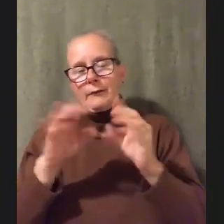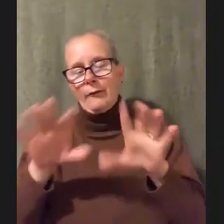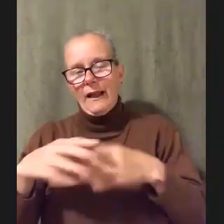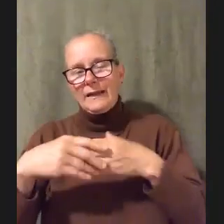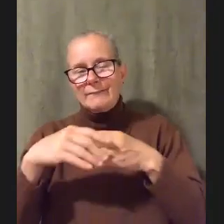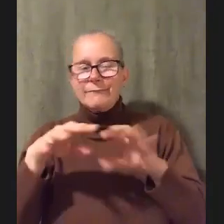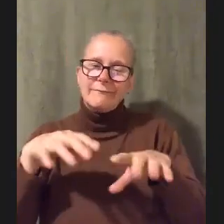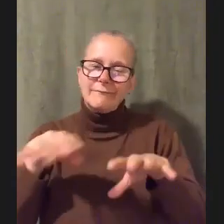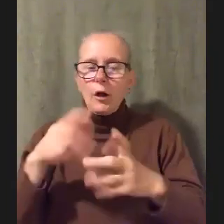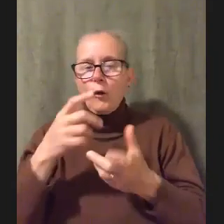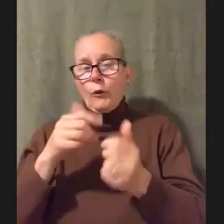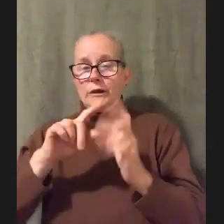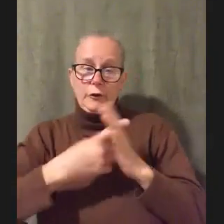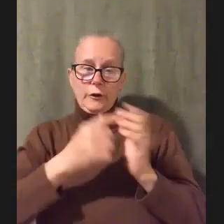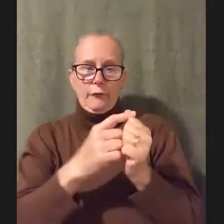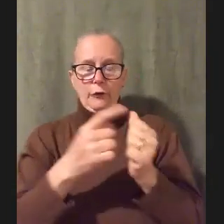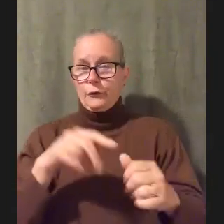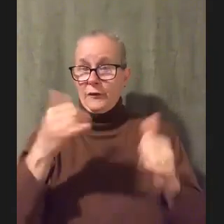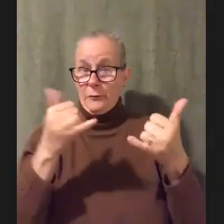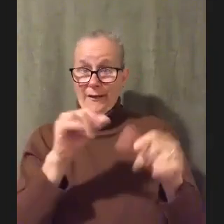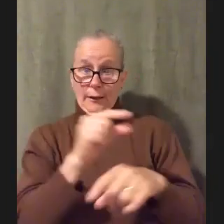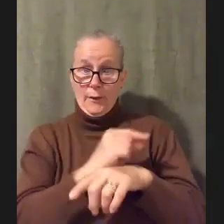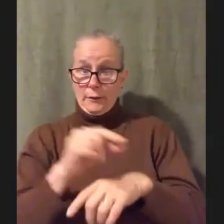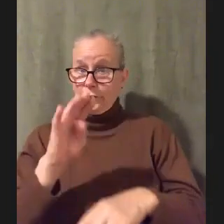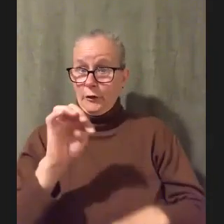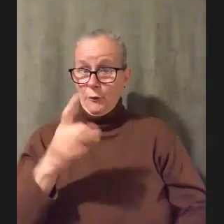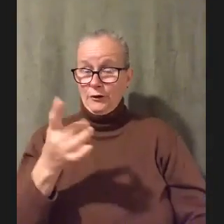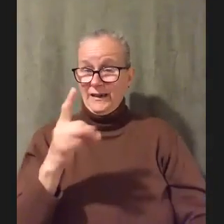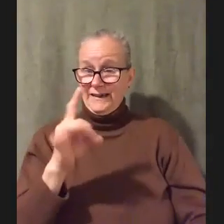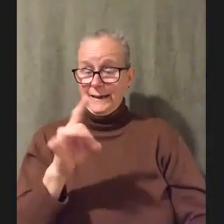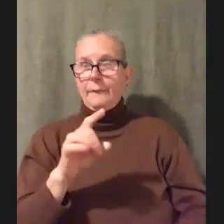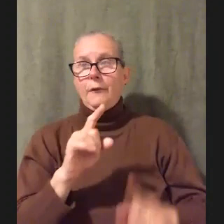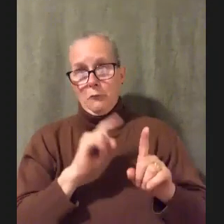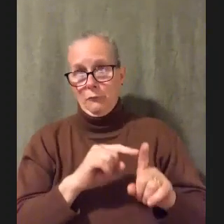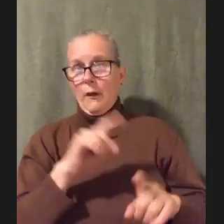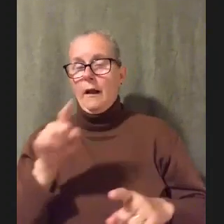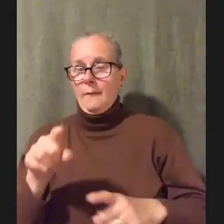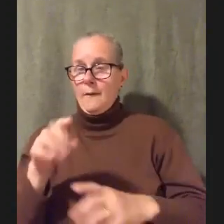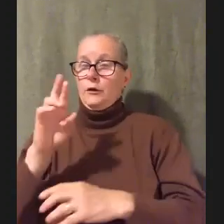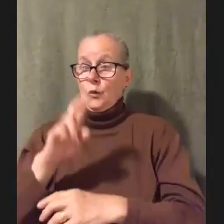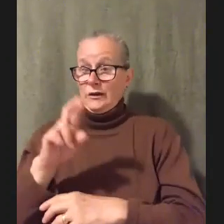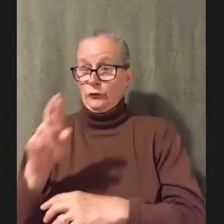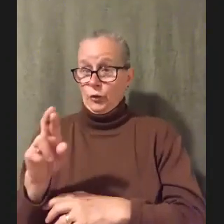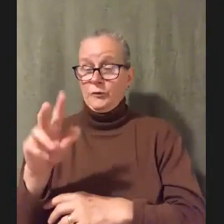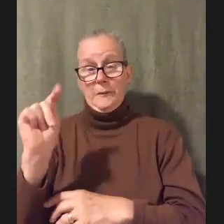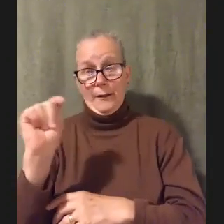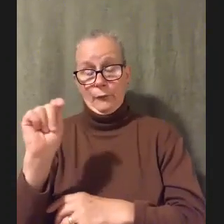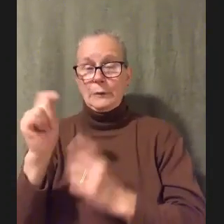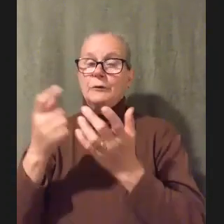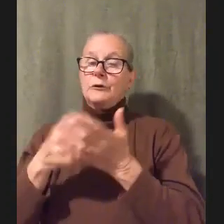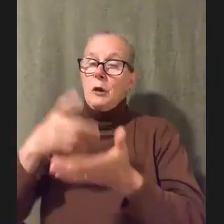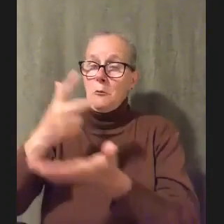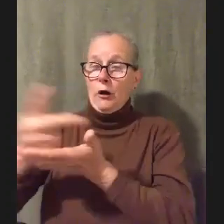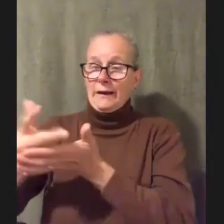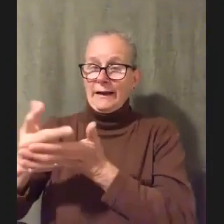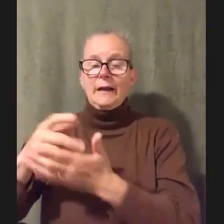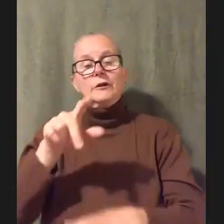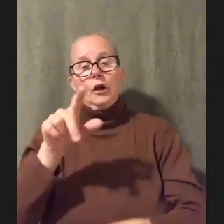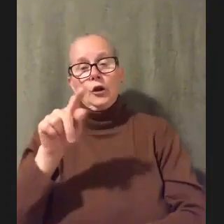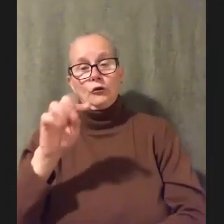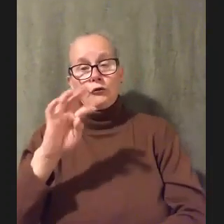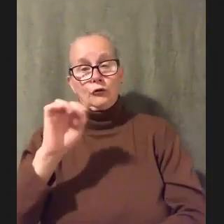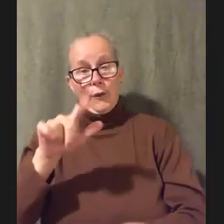with closing playgrounds on March 18th, moved into closing restrooms, parking areas, trailheads, beginning on